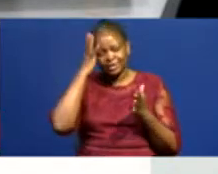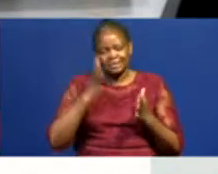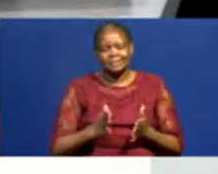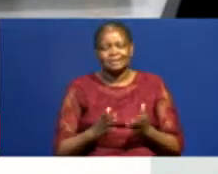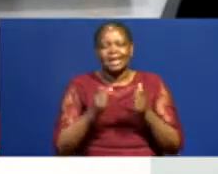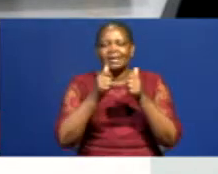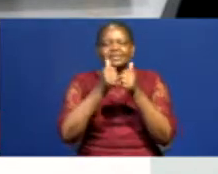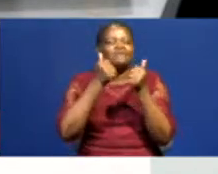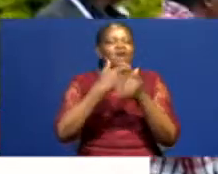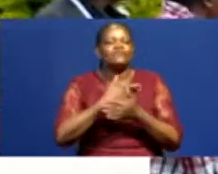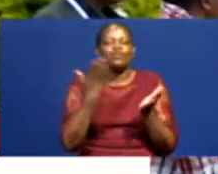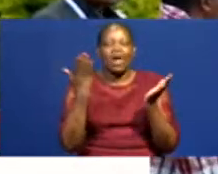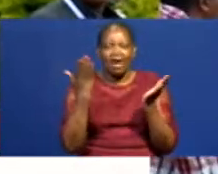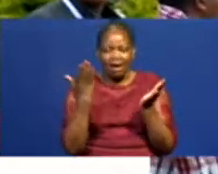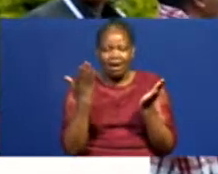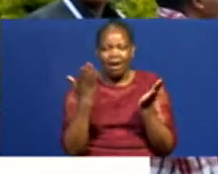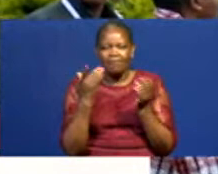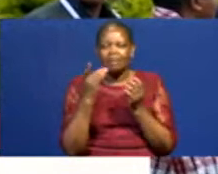regions.